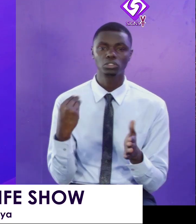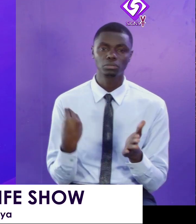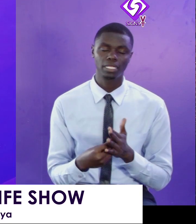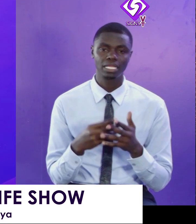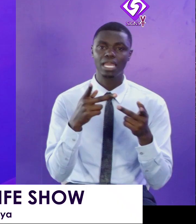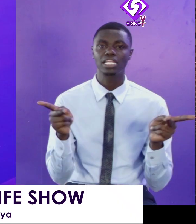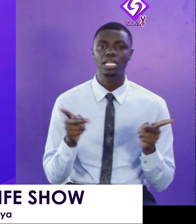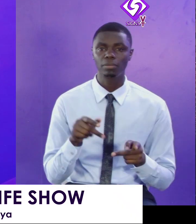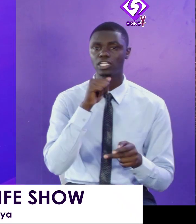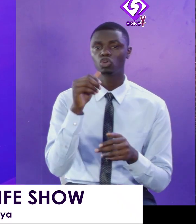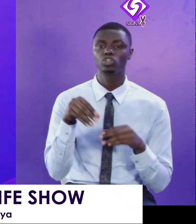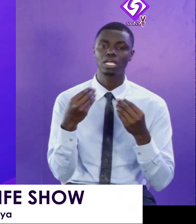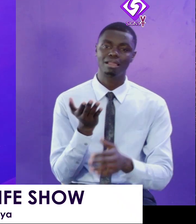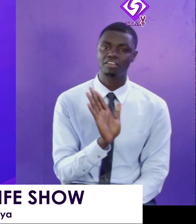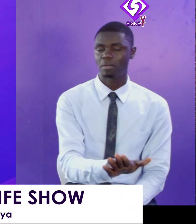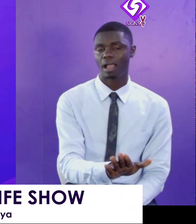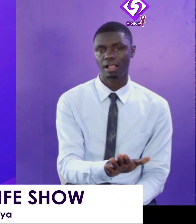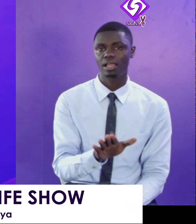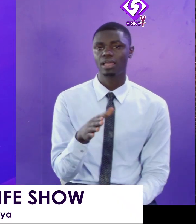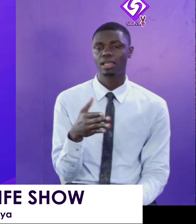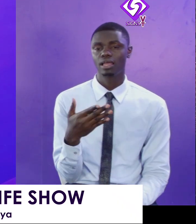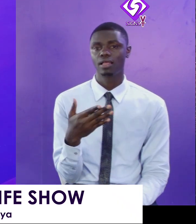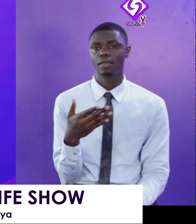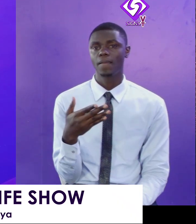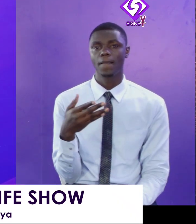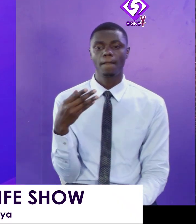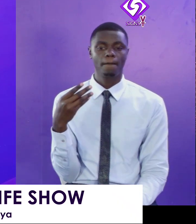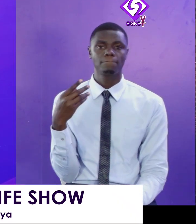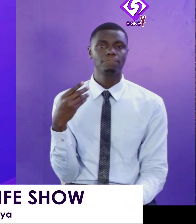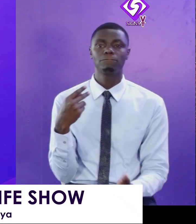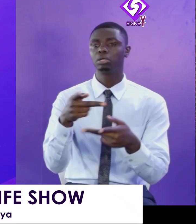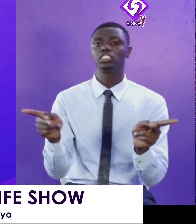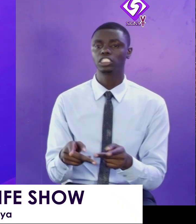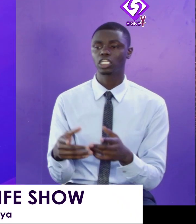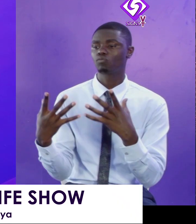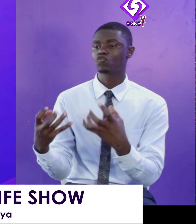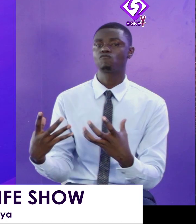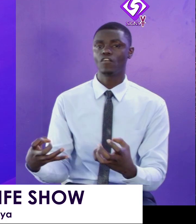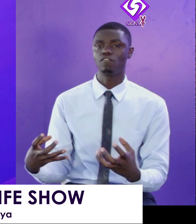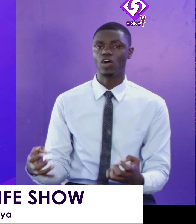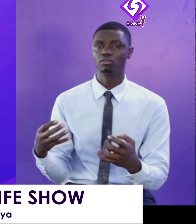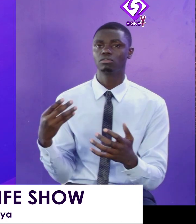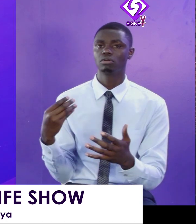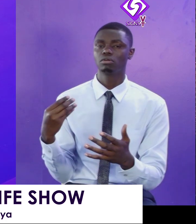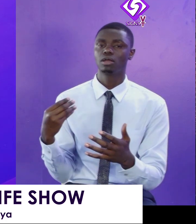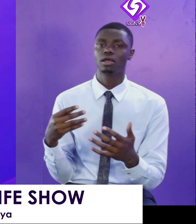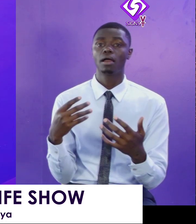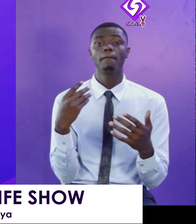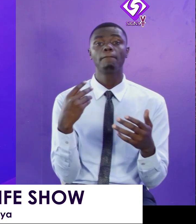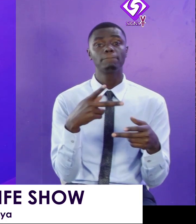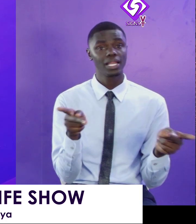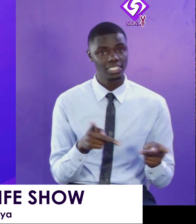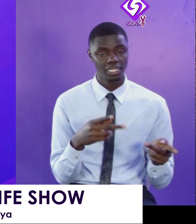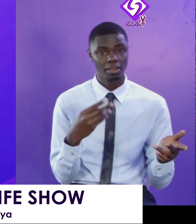places that don't give back, places that sap, but they don't bring back. The places which bring back to